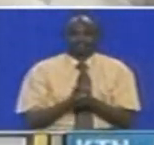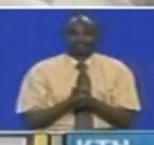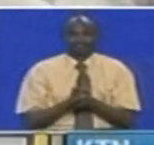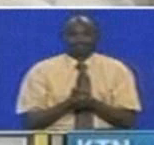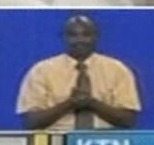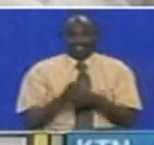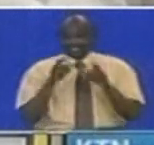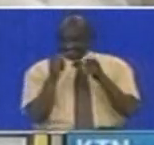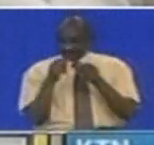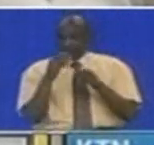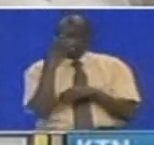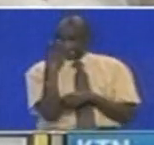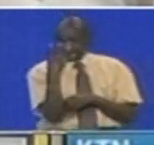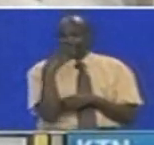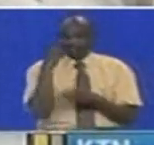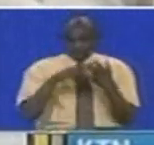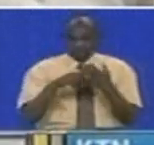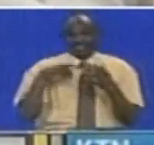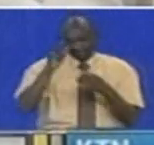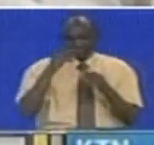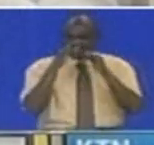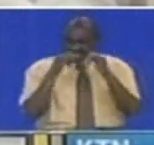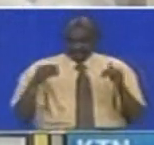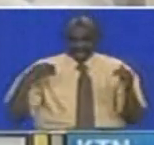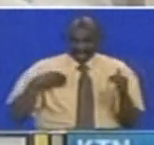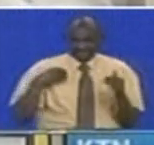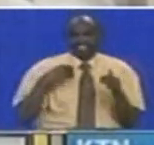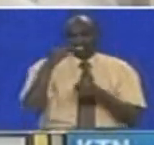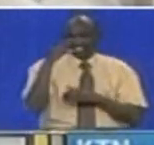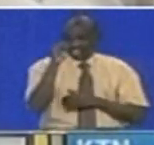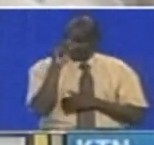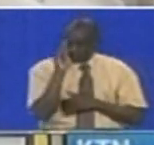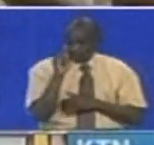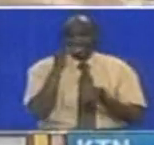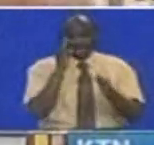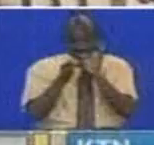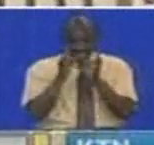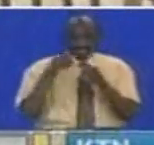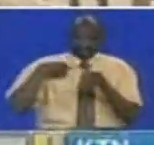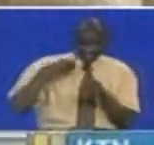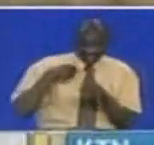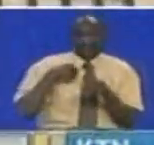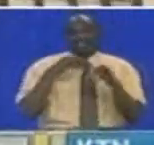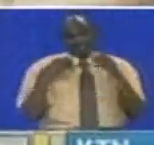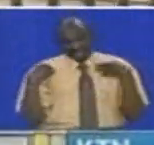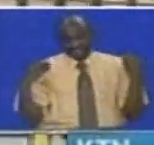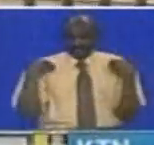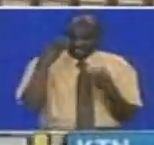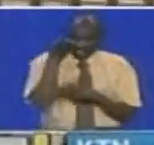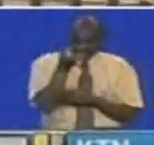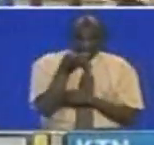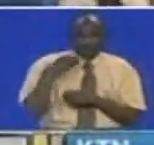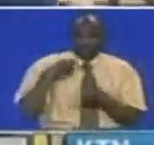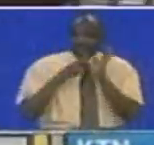A team of four that has been in residential training camp at the General Service Unit in Embakasi will represent Kenya in Kaberone starting on